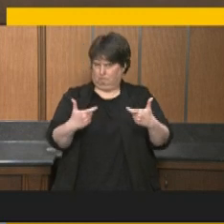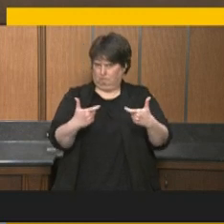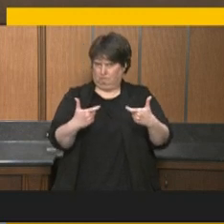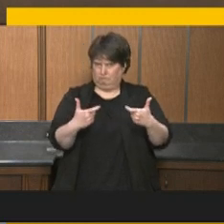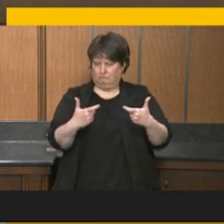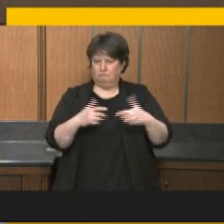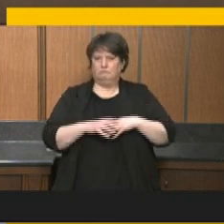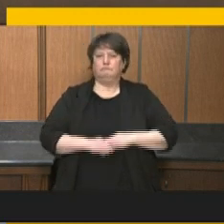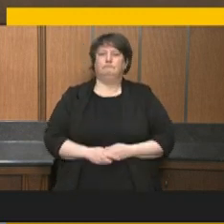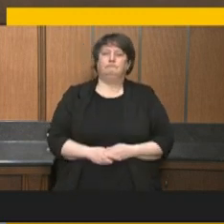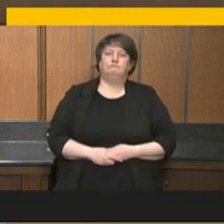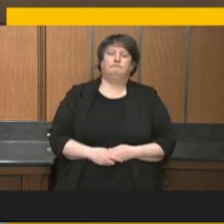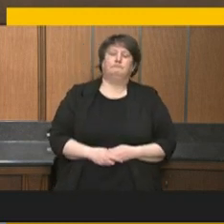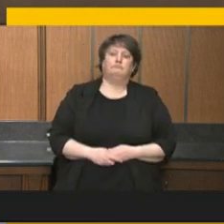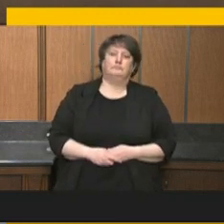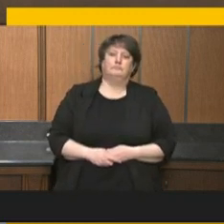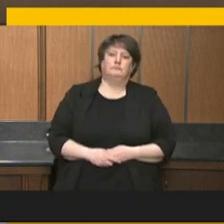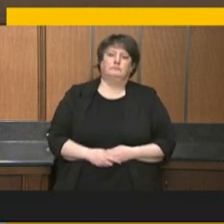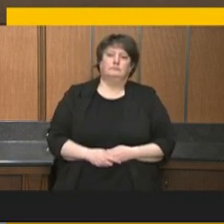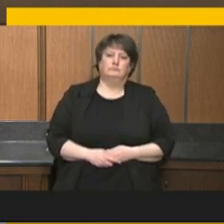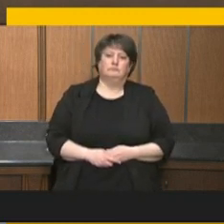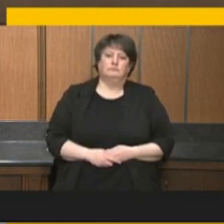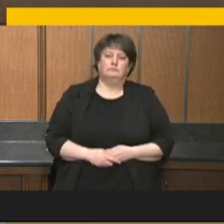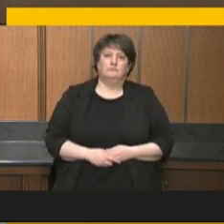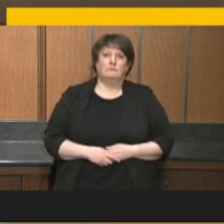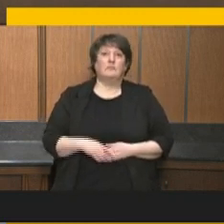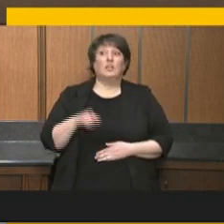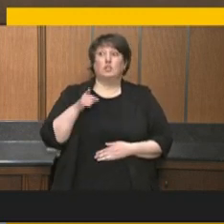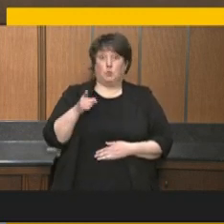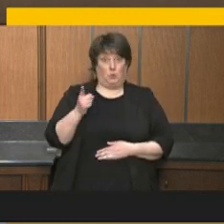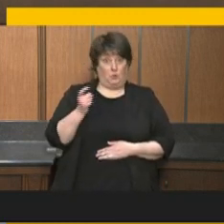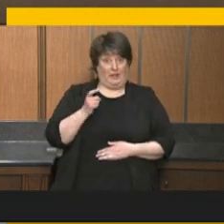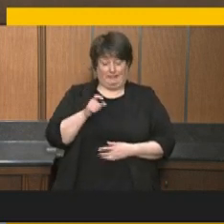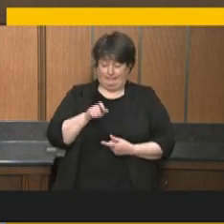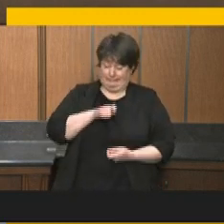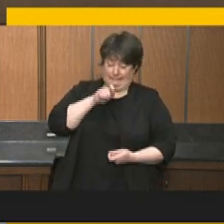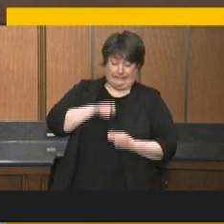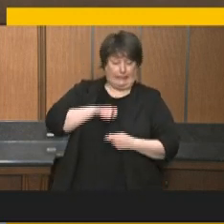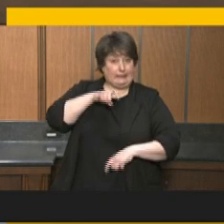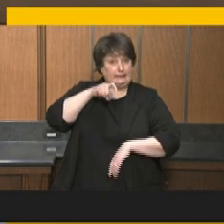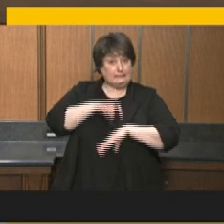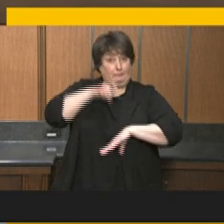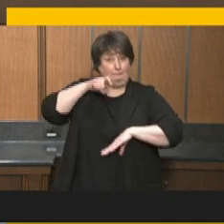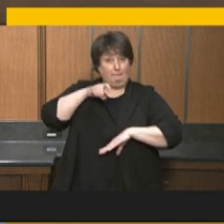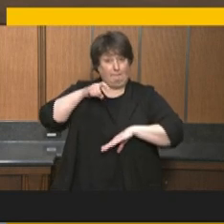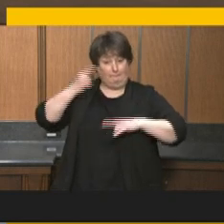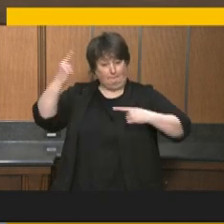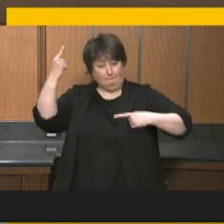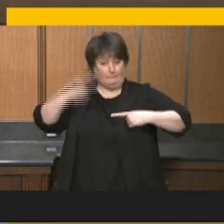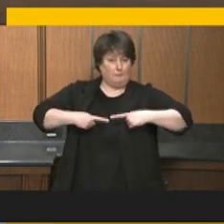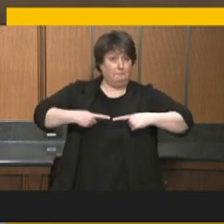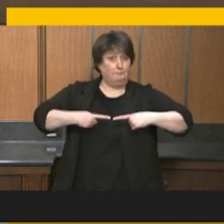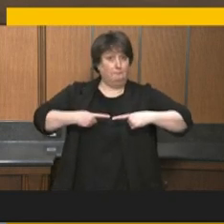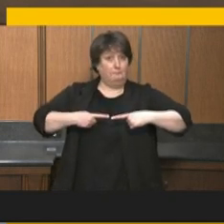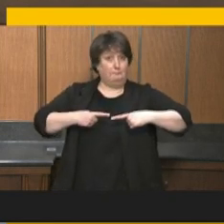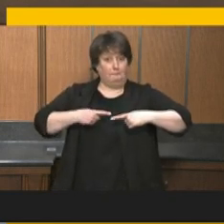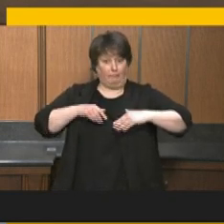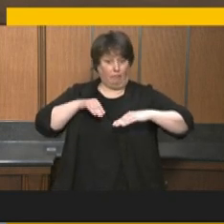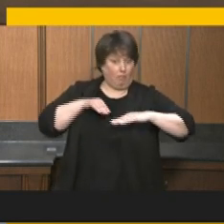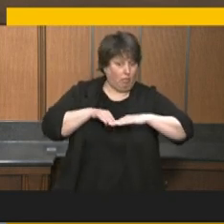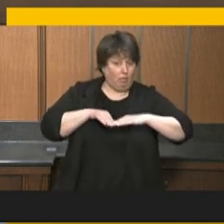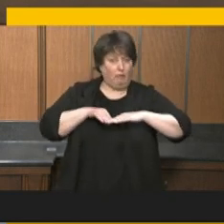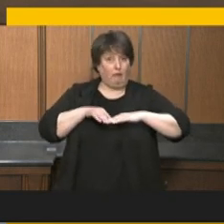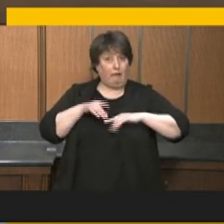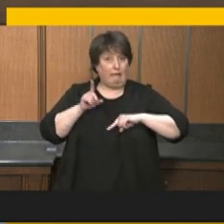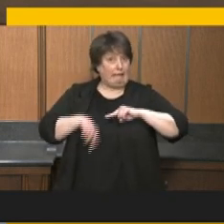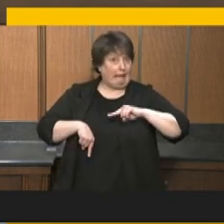The question was, what is the precise moment when these instructions will be